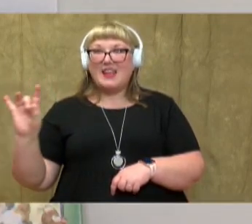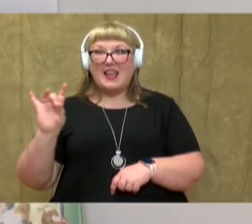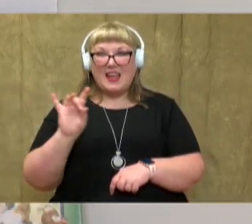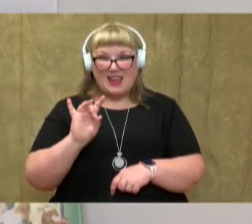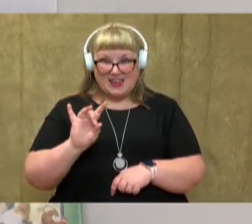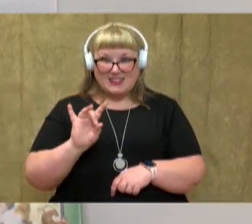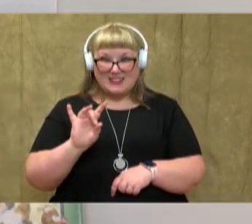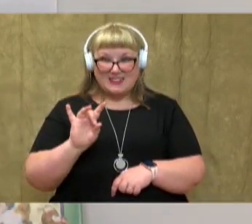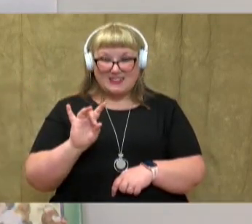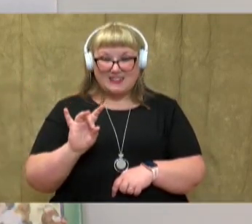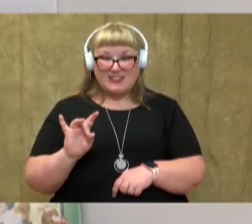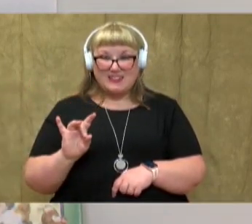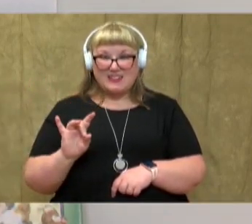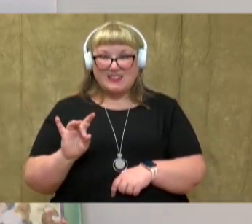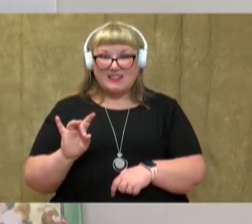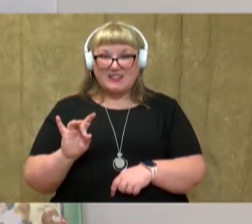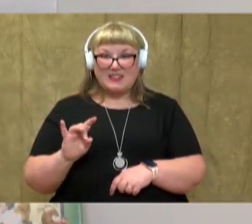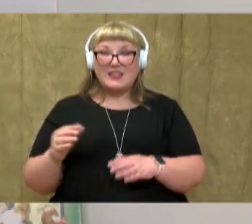8.